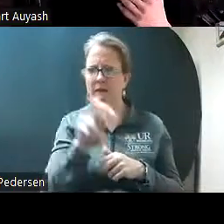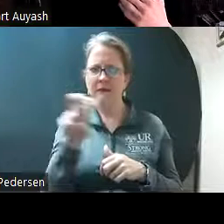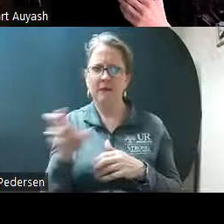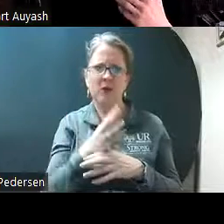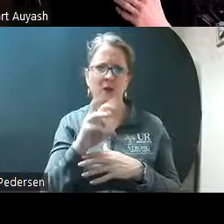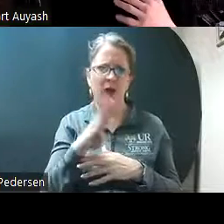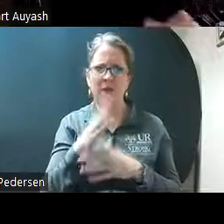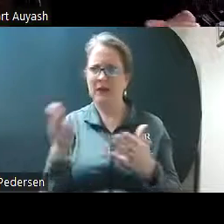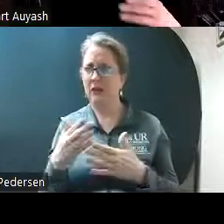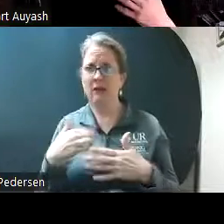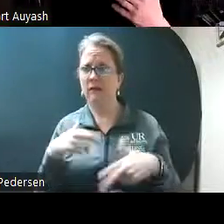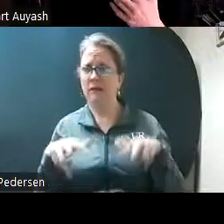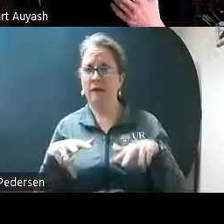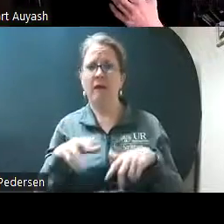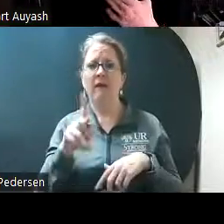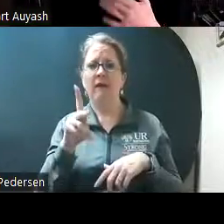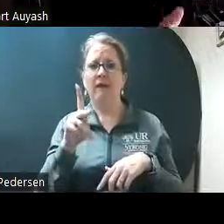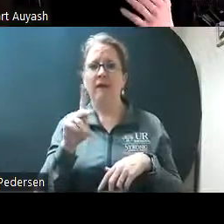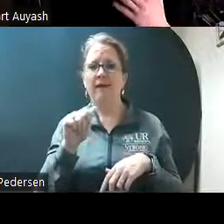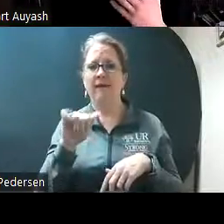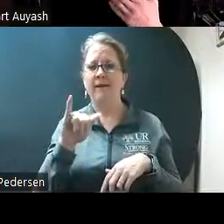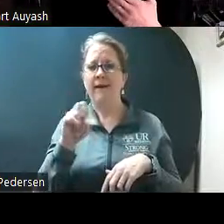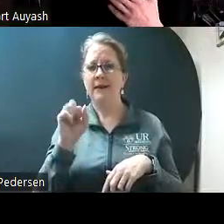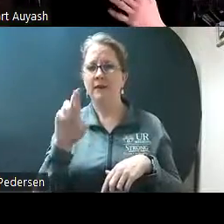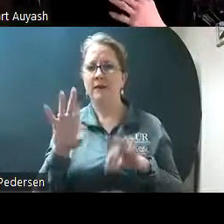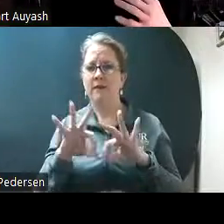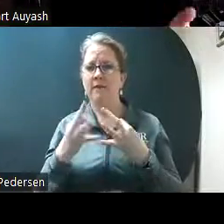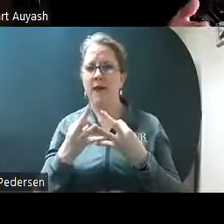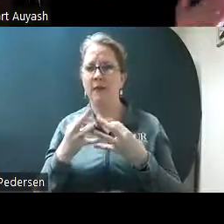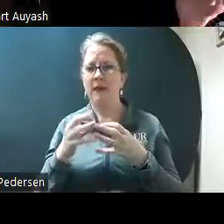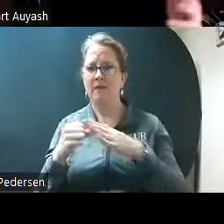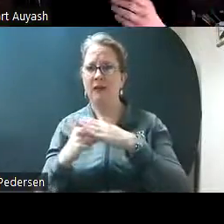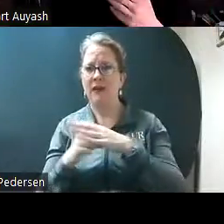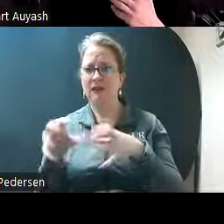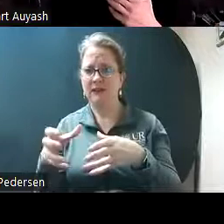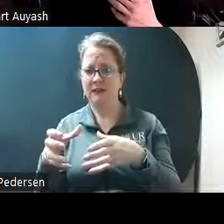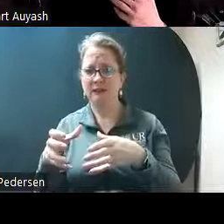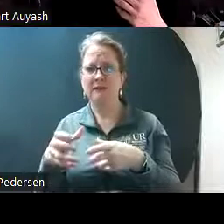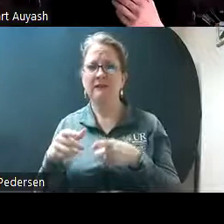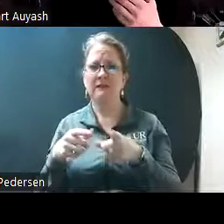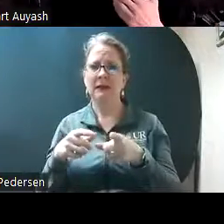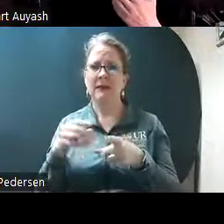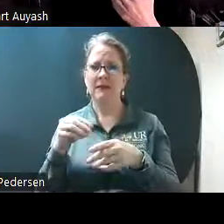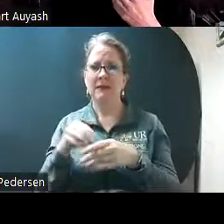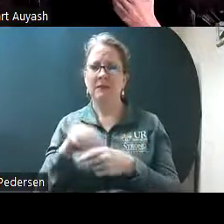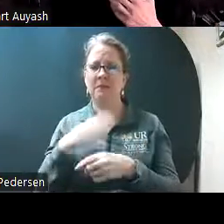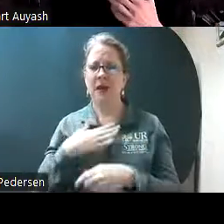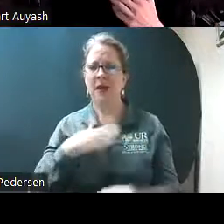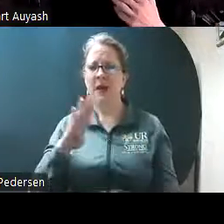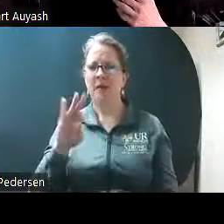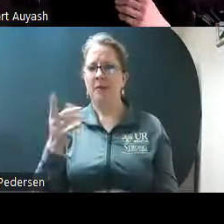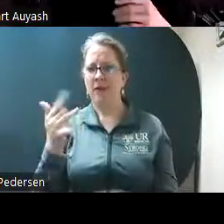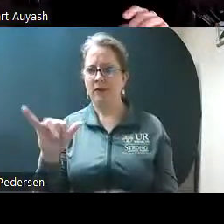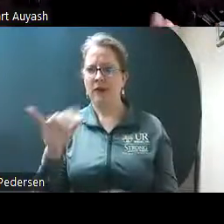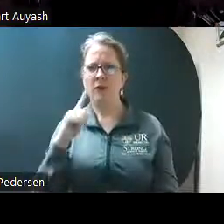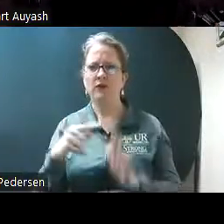tell you that the Kaiser Family Foundation, and I could put this information in the chat later, also in my bibliography that I'll share at the end of the slideshow,